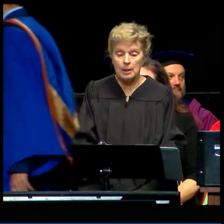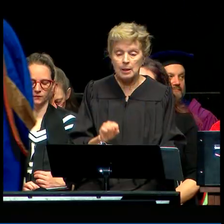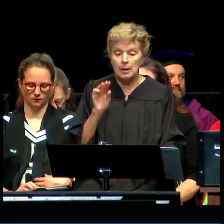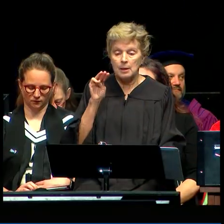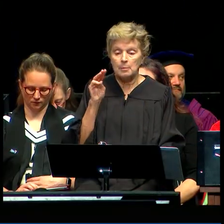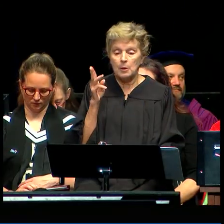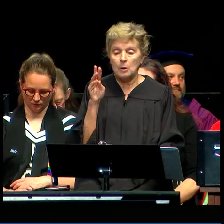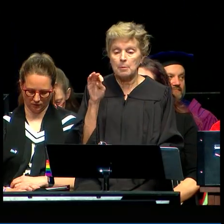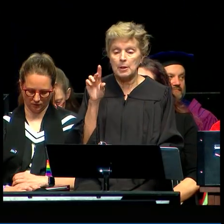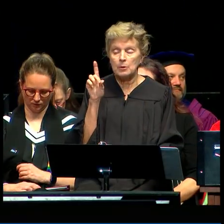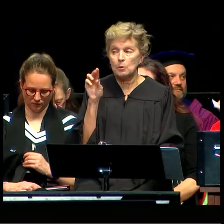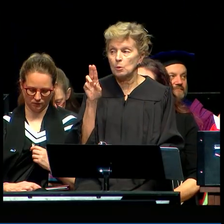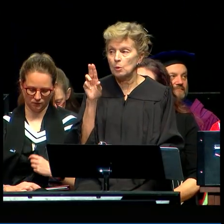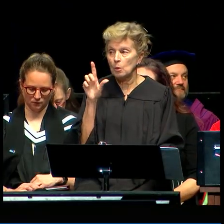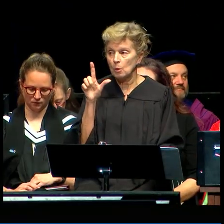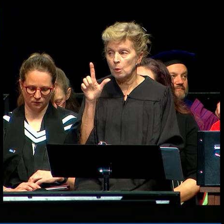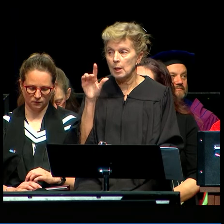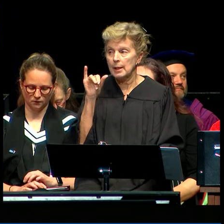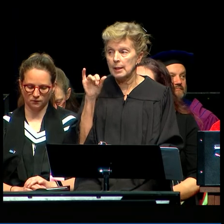Muhammadul Islam.